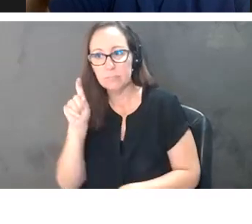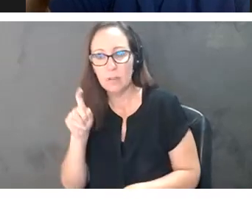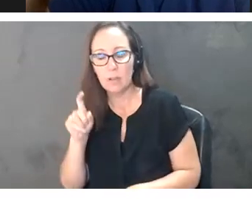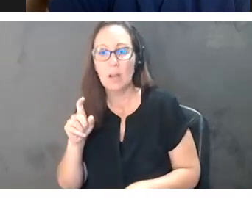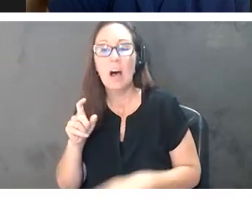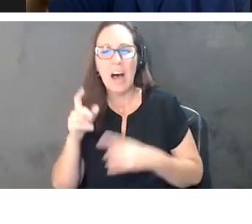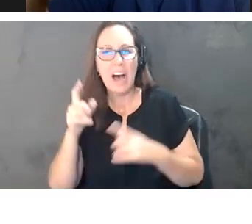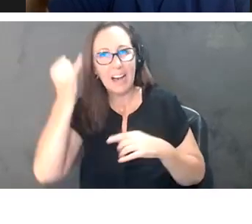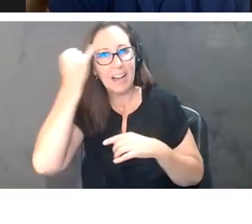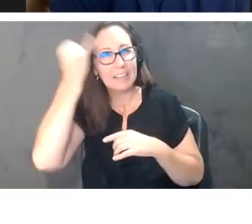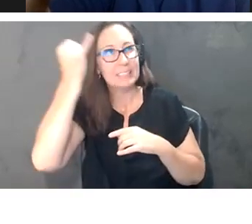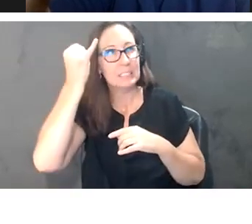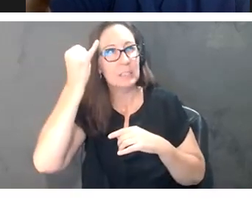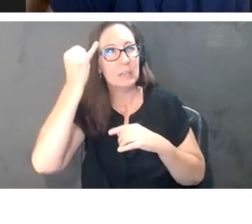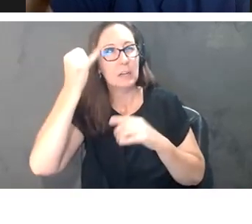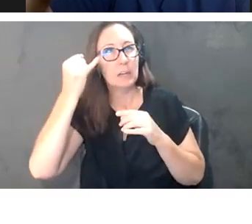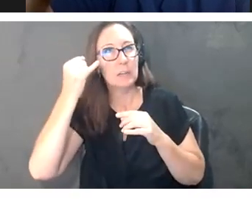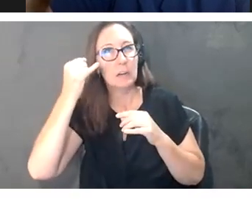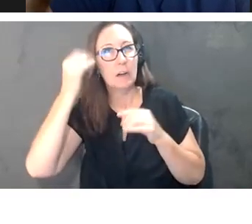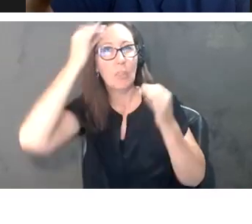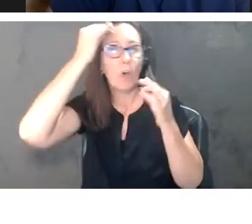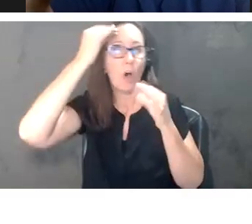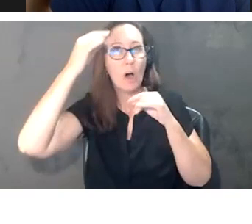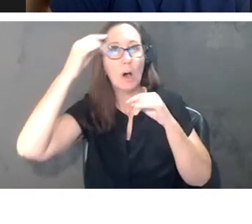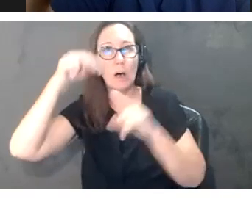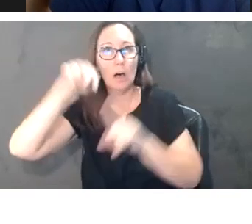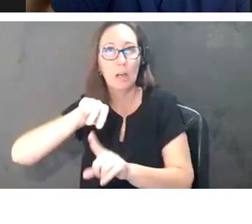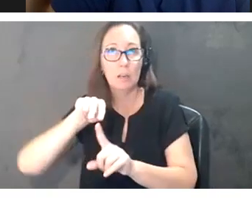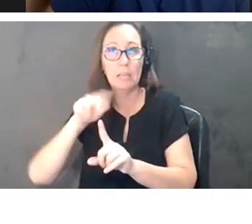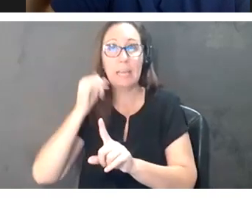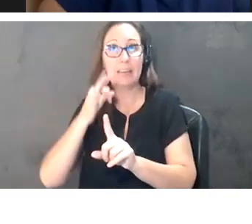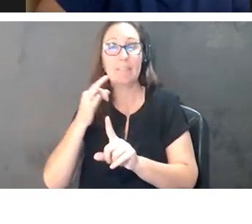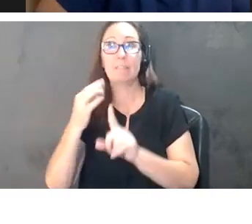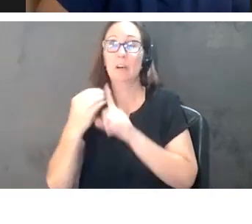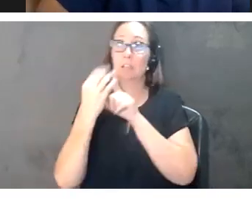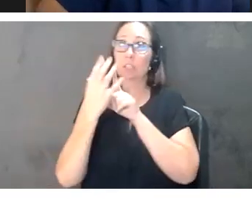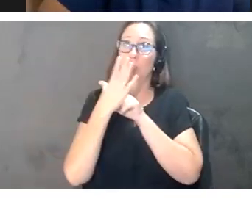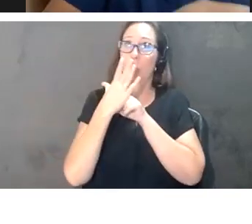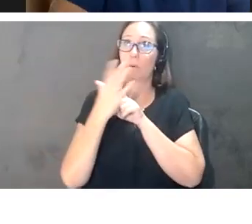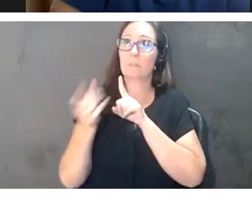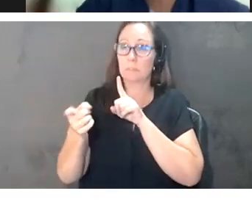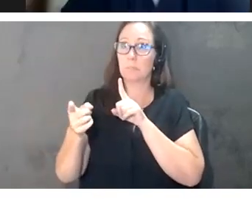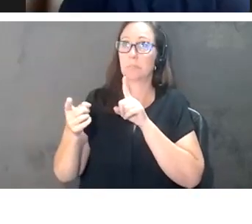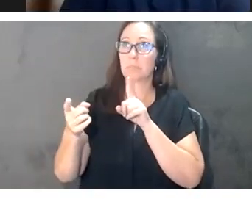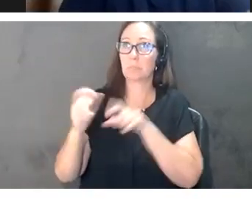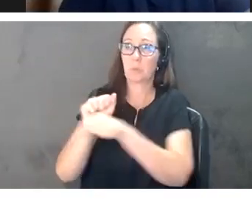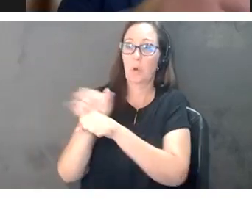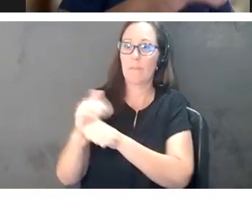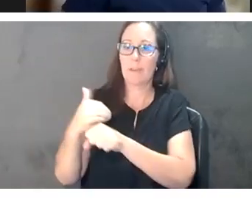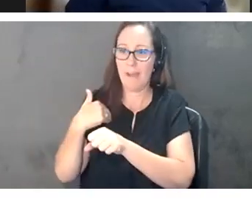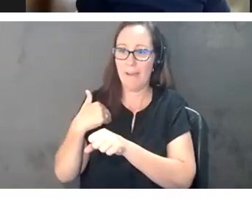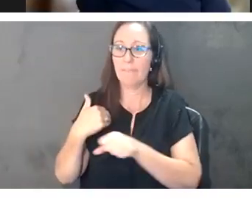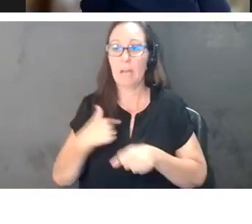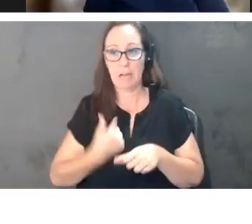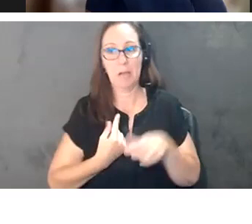if you're exposed to someone who has COVID, just to be on the safe side, you're going to wait